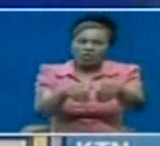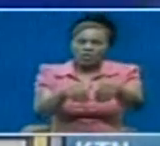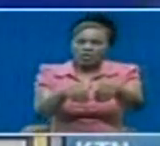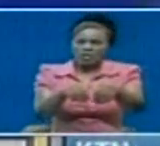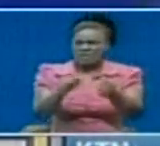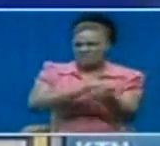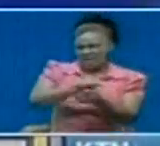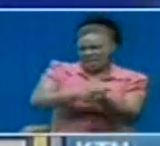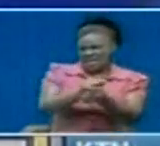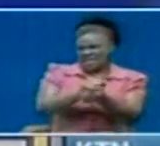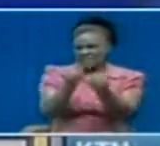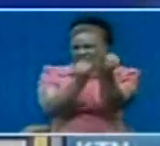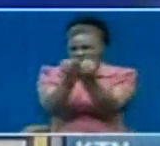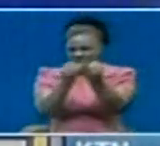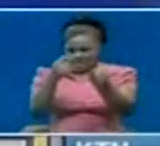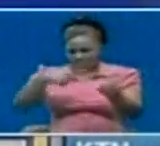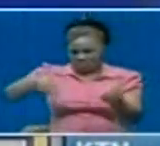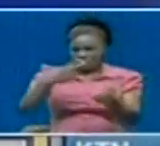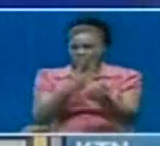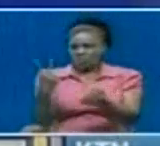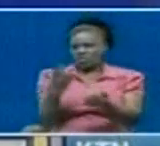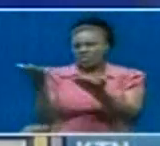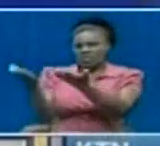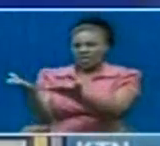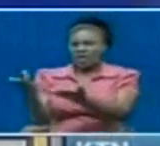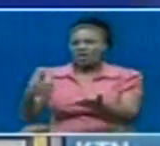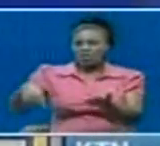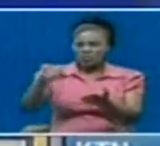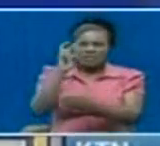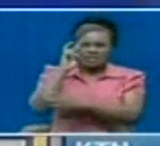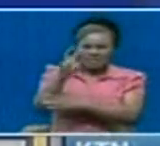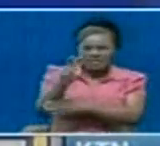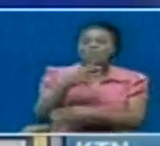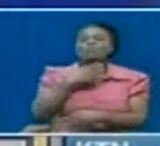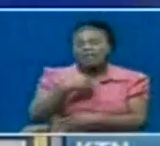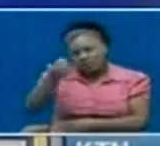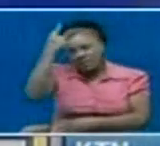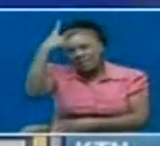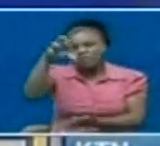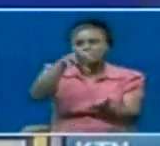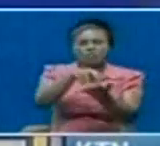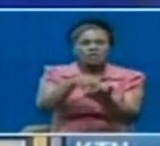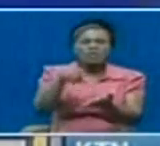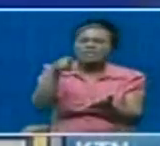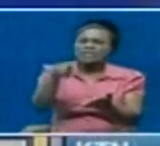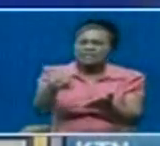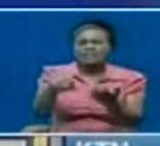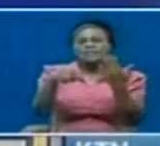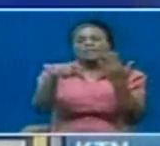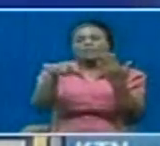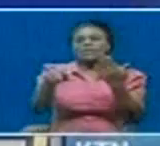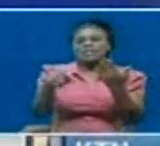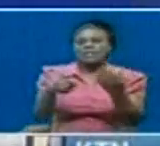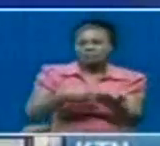We were there on Friday and Saturday. Mm-hmm. And we managed to get to the ground to understand the situation. It is, of course, needy. We managed